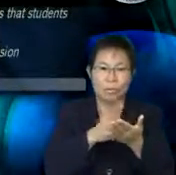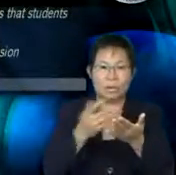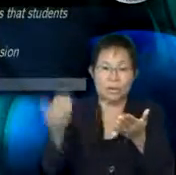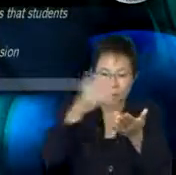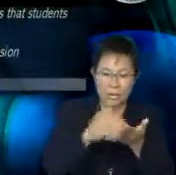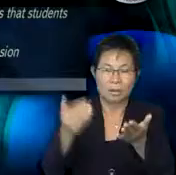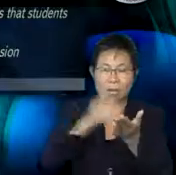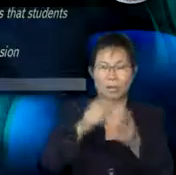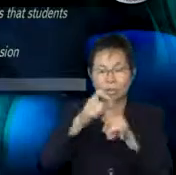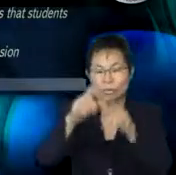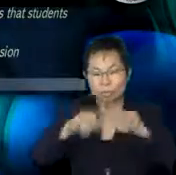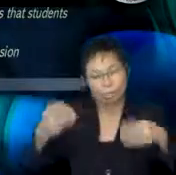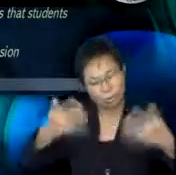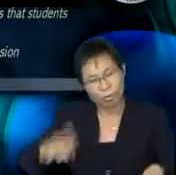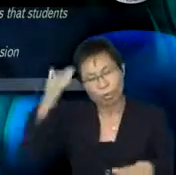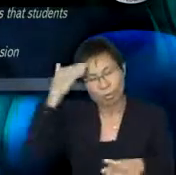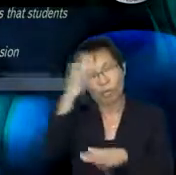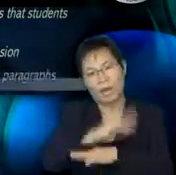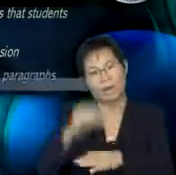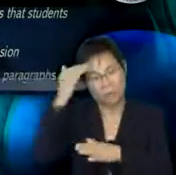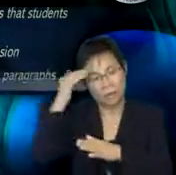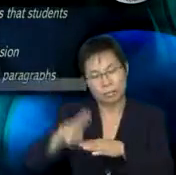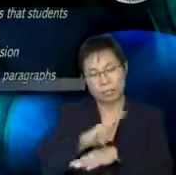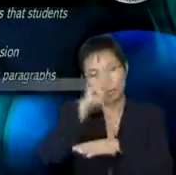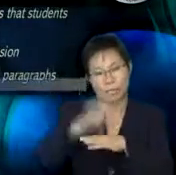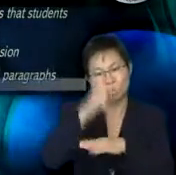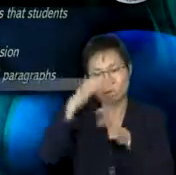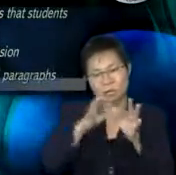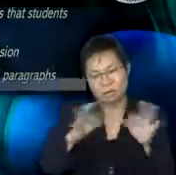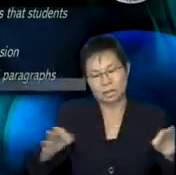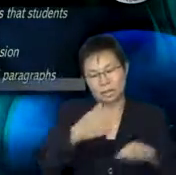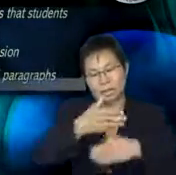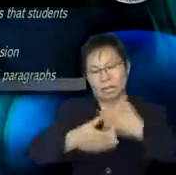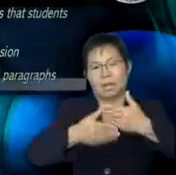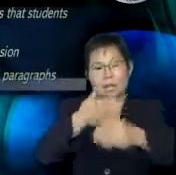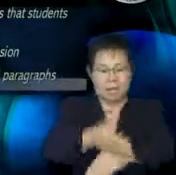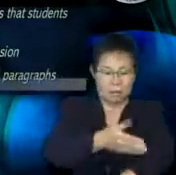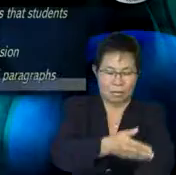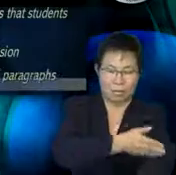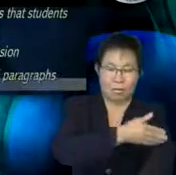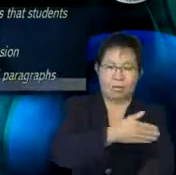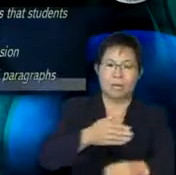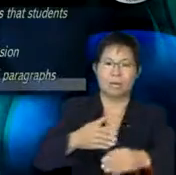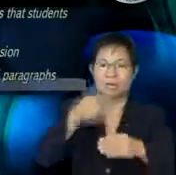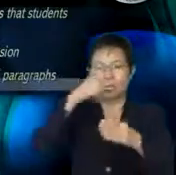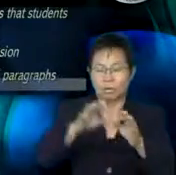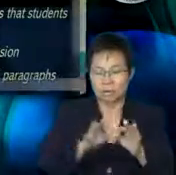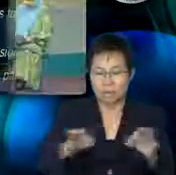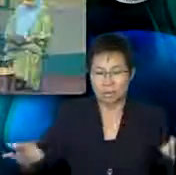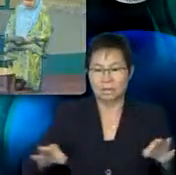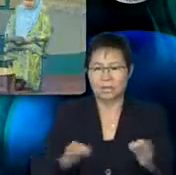know and can be used for sentence expansion as well as the development of paragraphs.